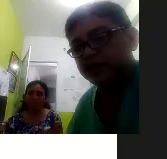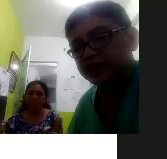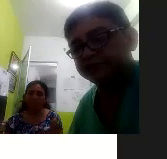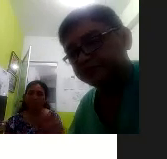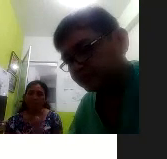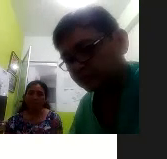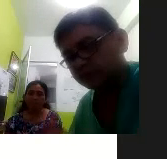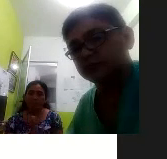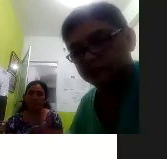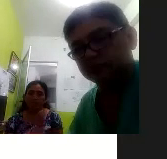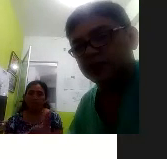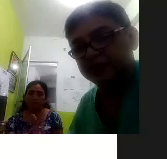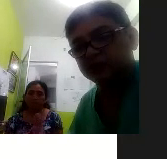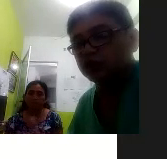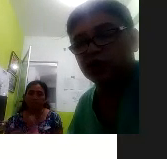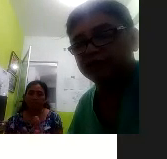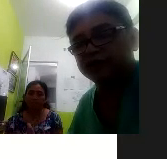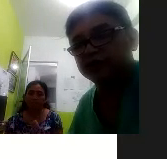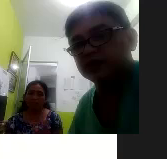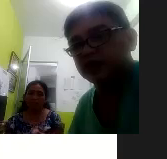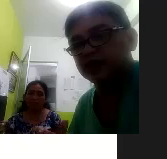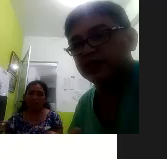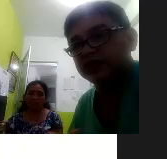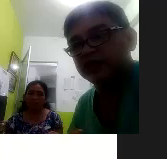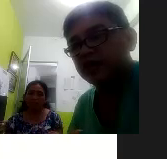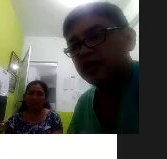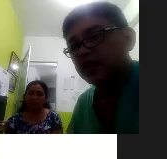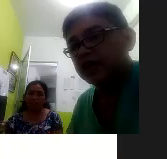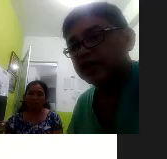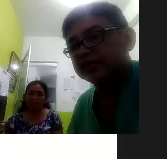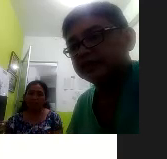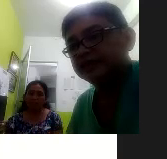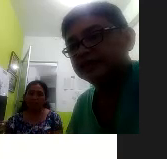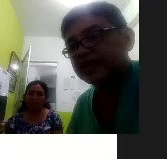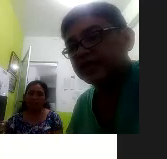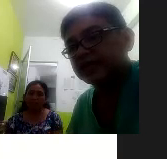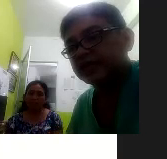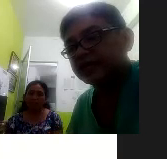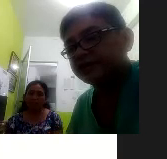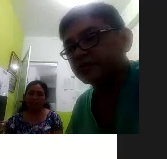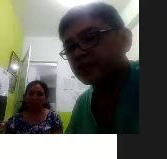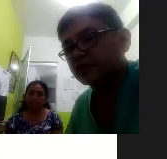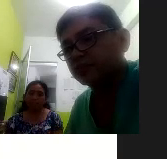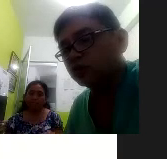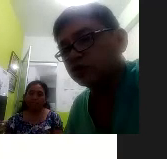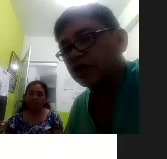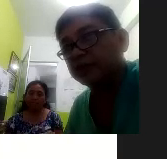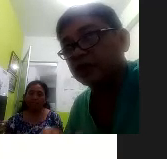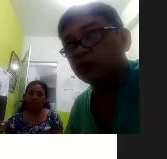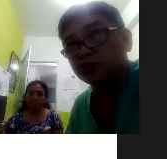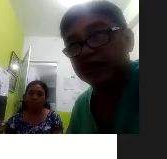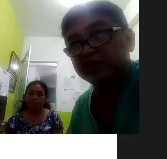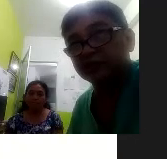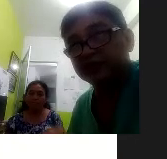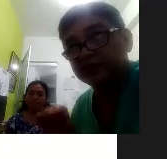are. I mean, we don't have any. Uh, uh, I mean,